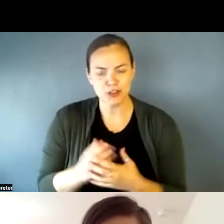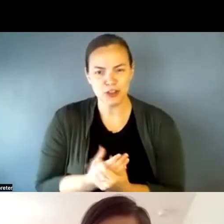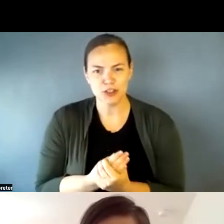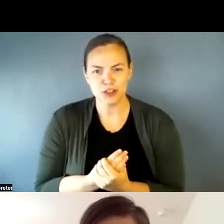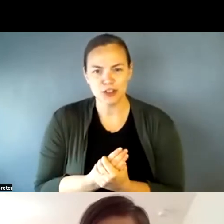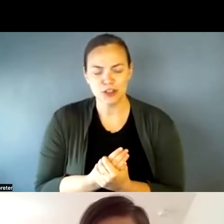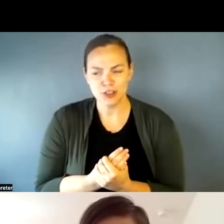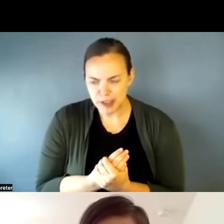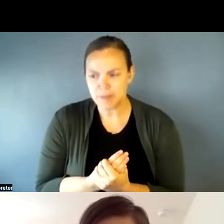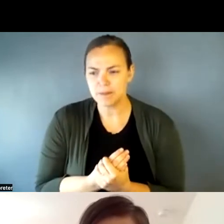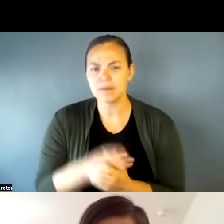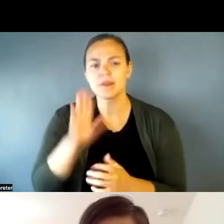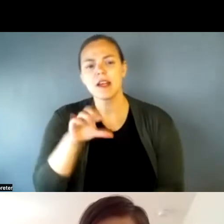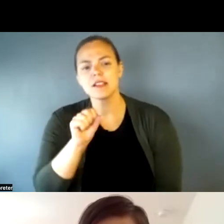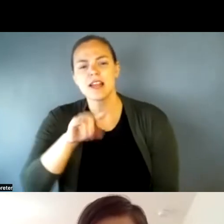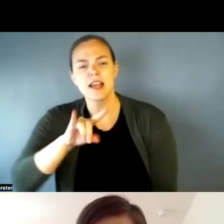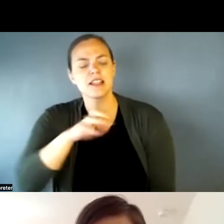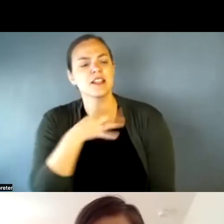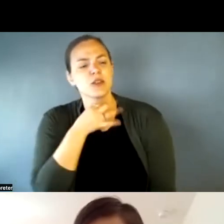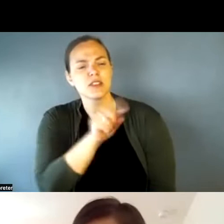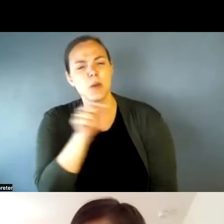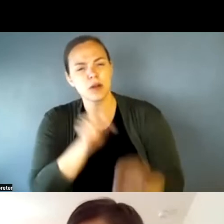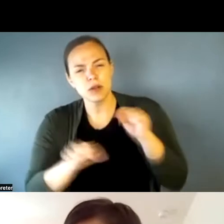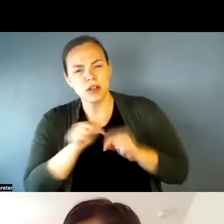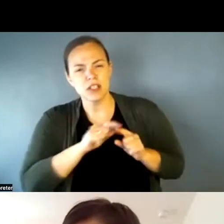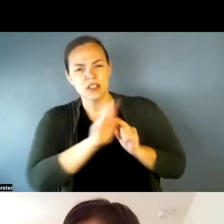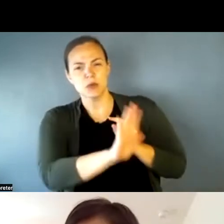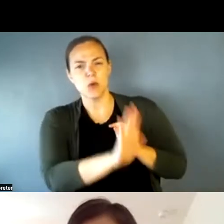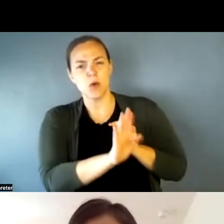quick question for you, Sadie, sort of like going back to your